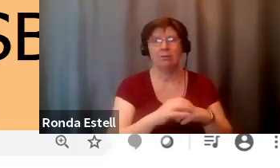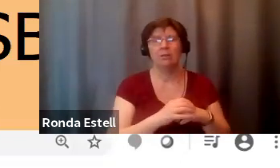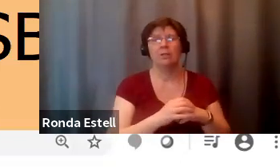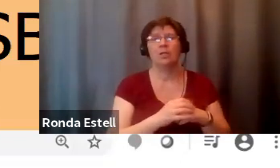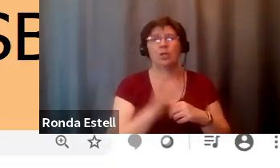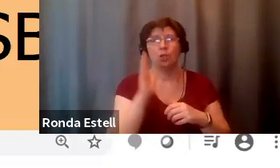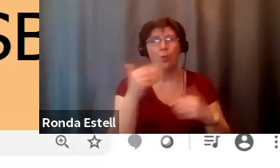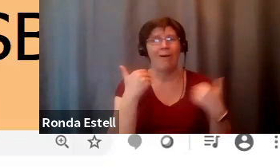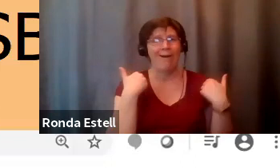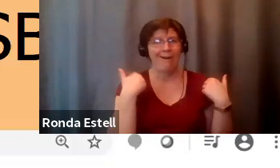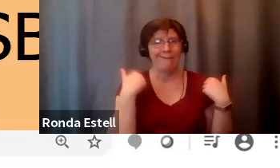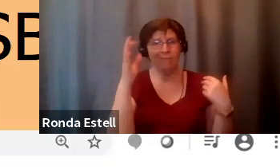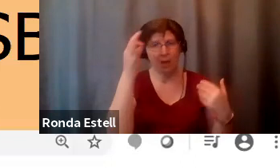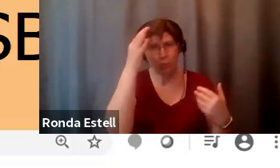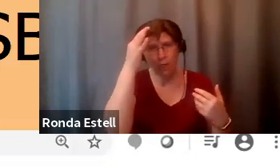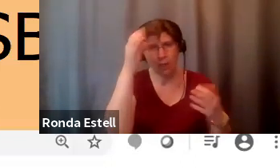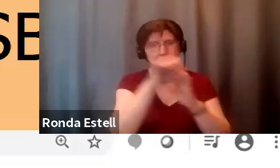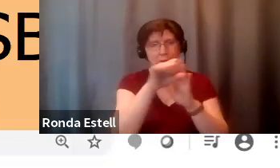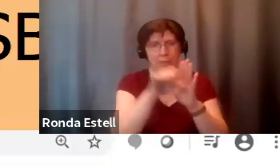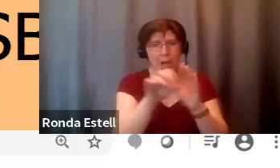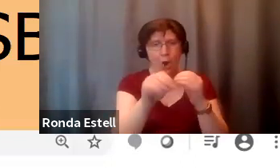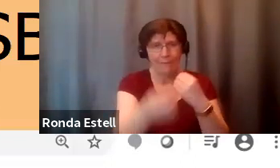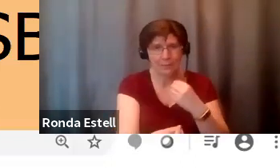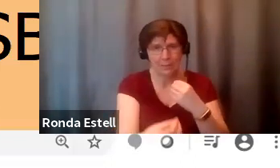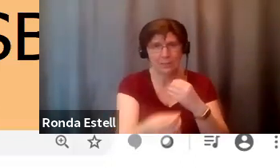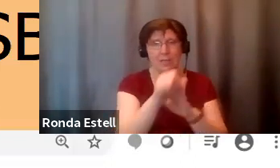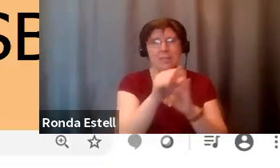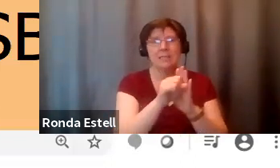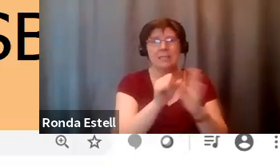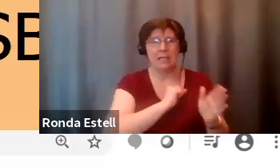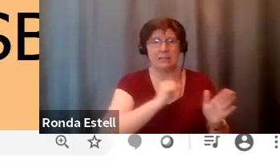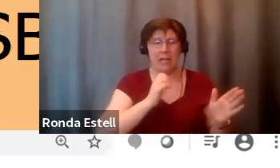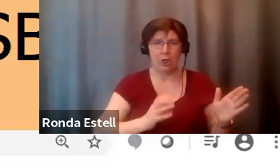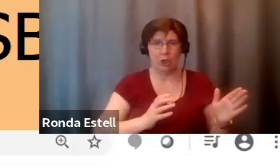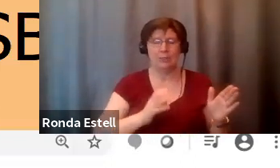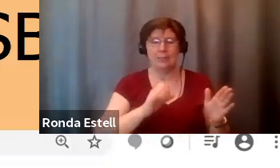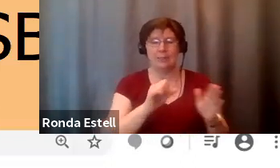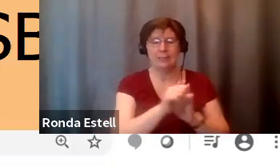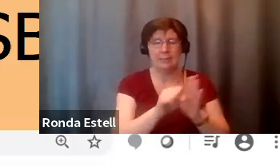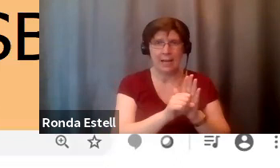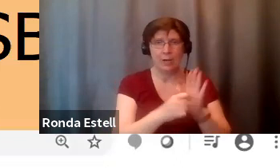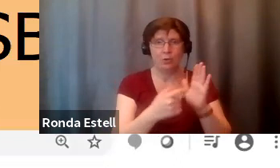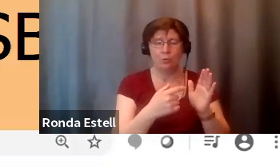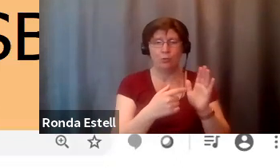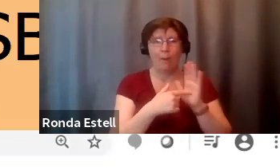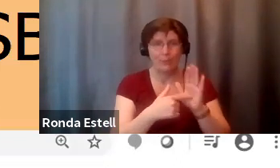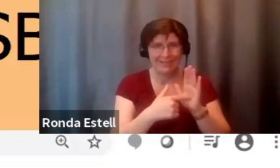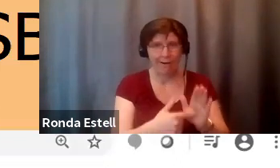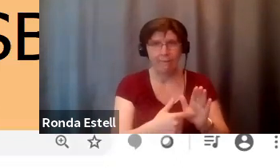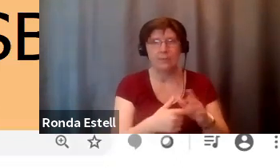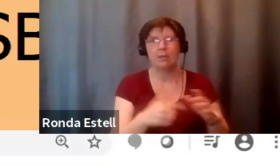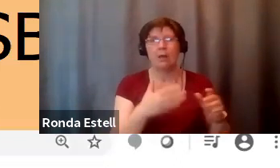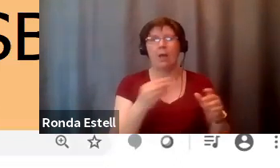you will have the federal and state offices, state senator, state representatives,